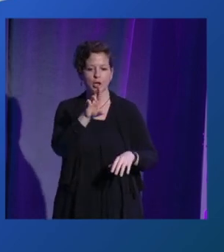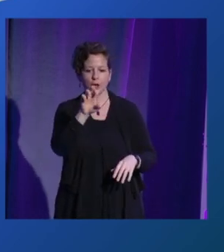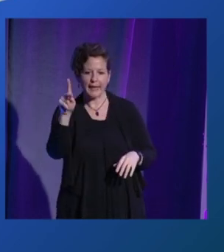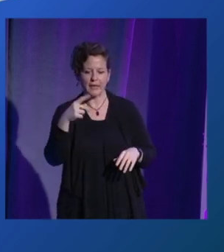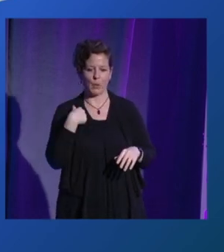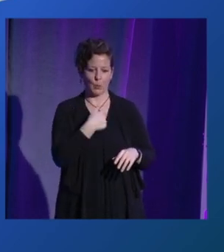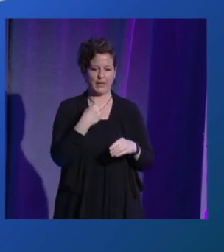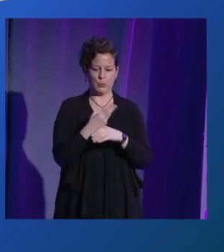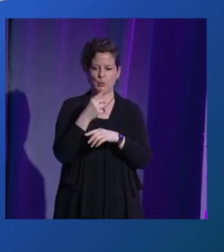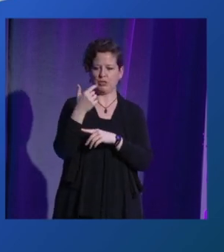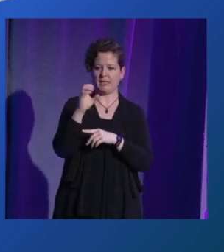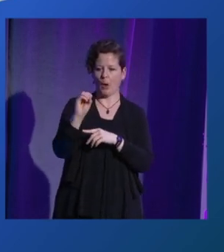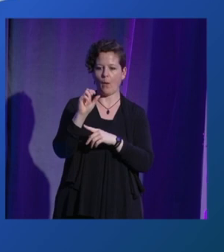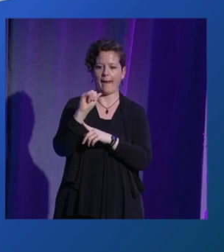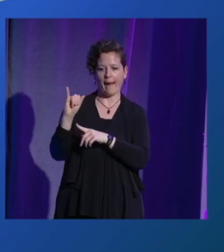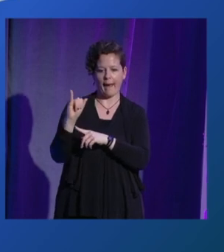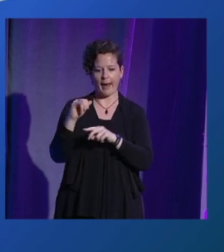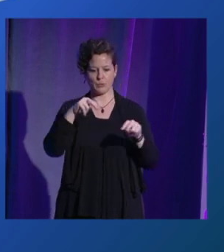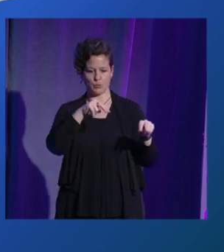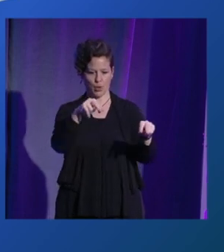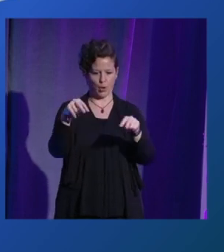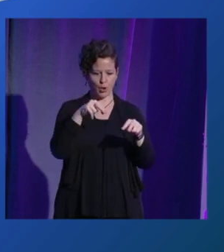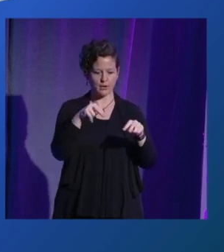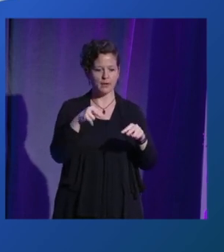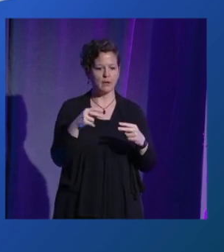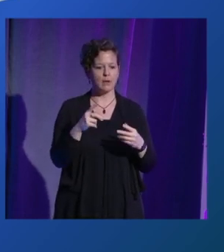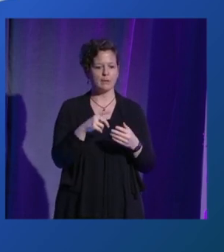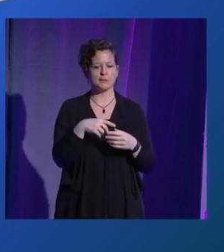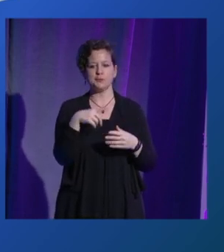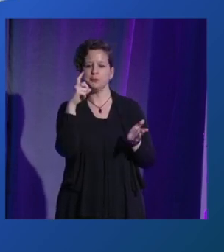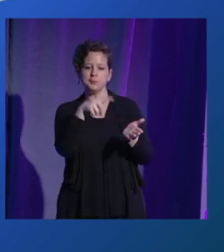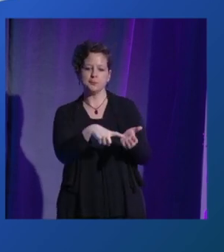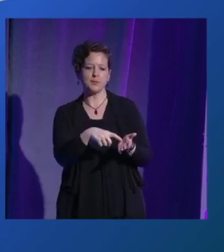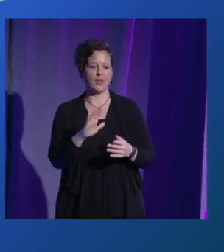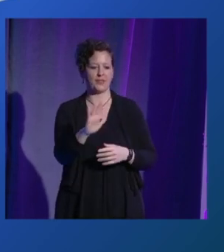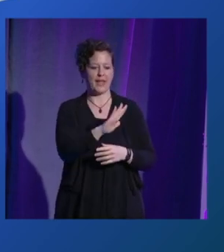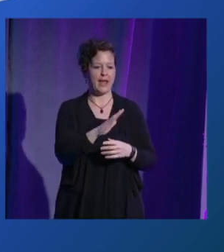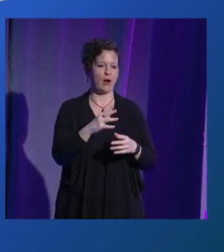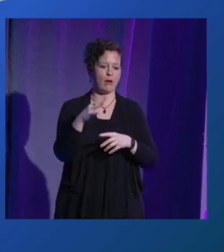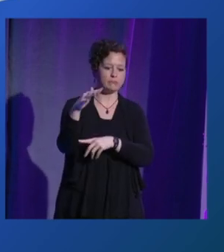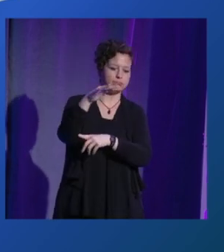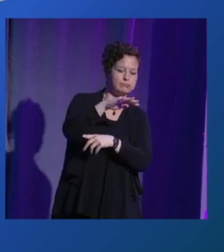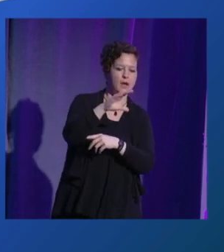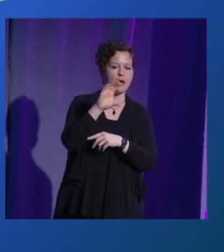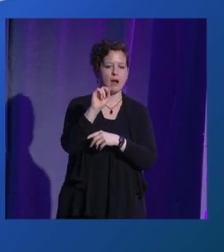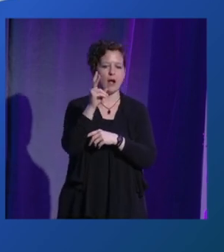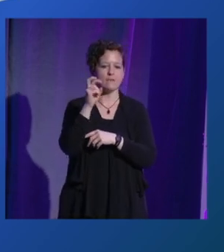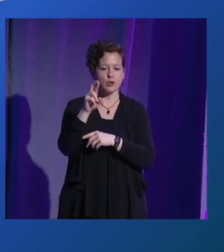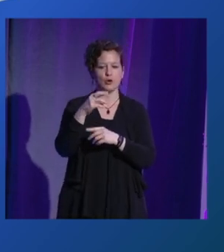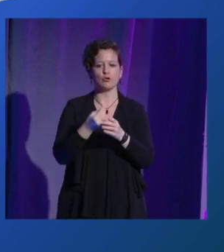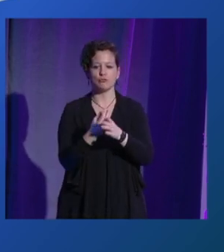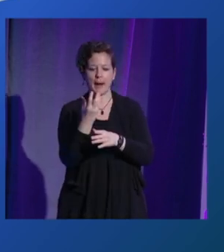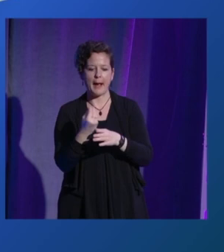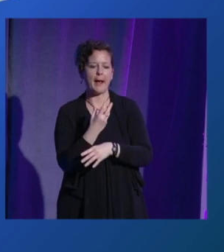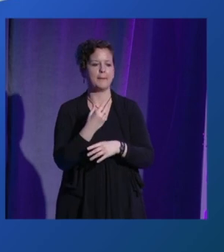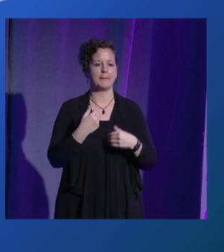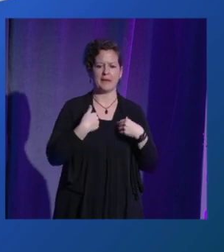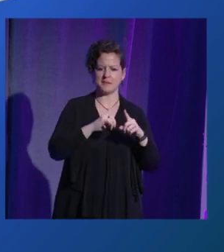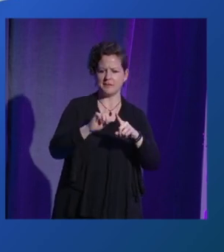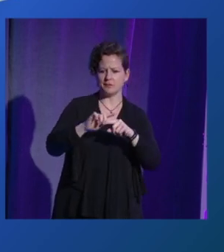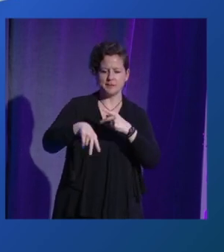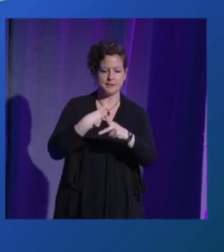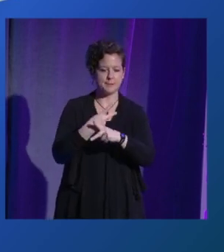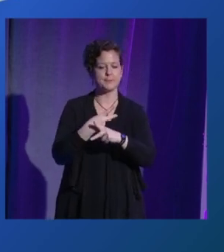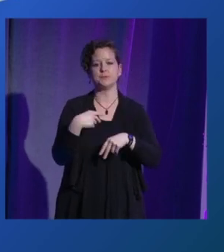to detect prior cover crop usage tillage pract sustainable tillage practices did they have other types